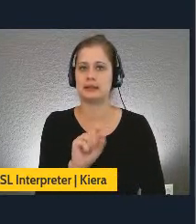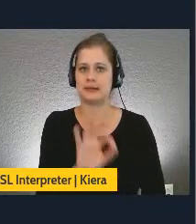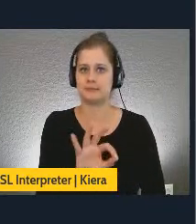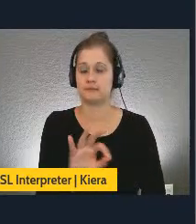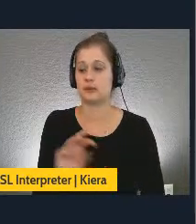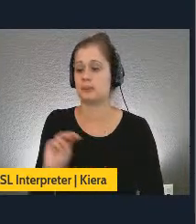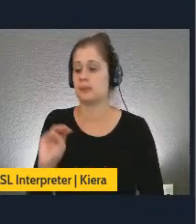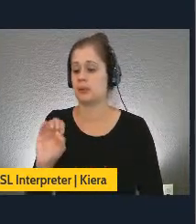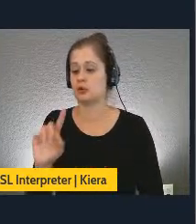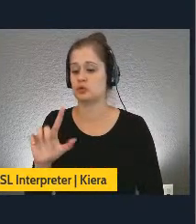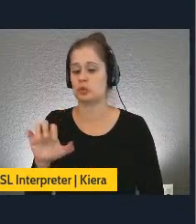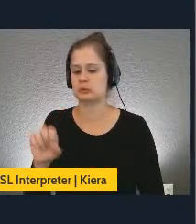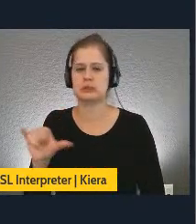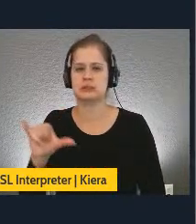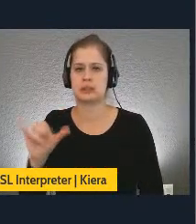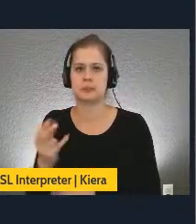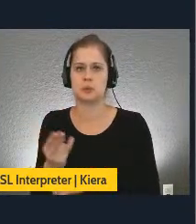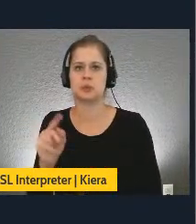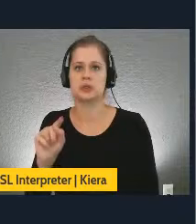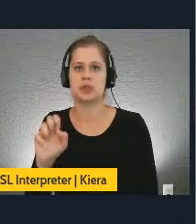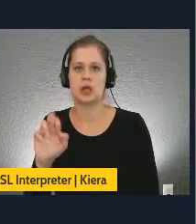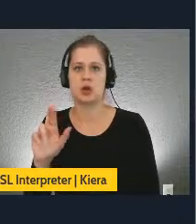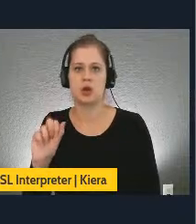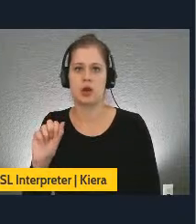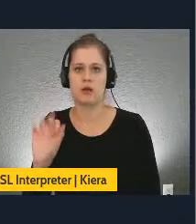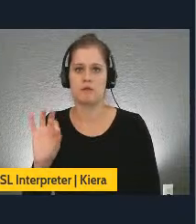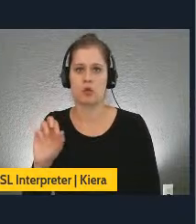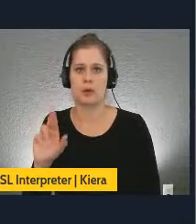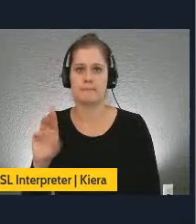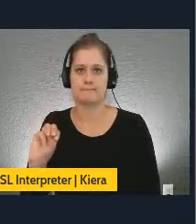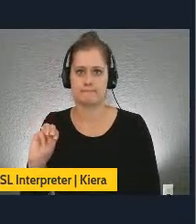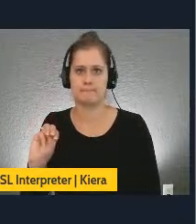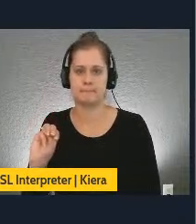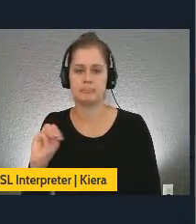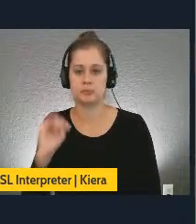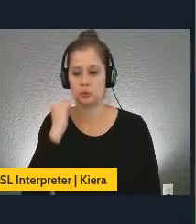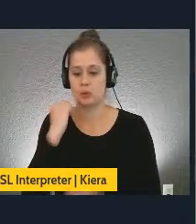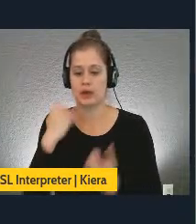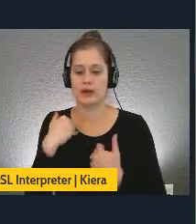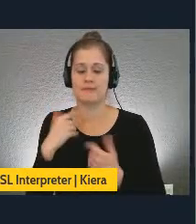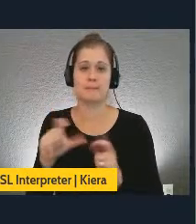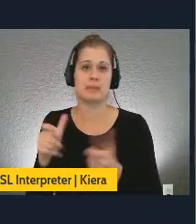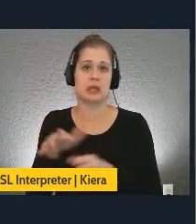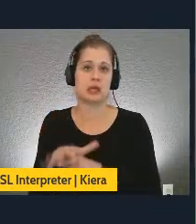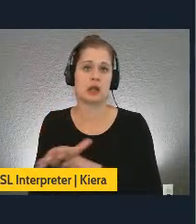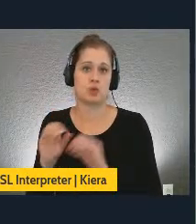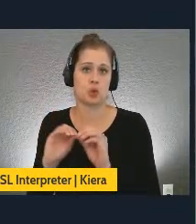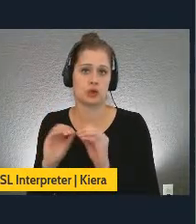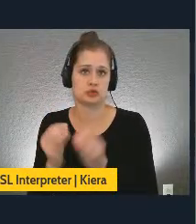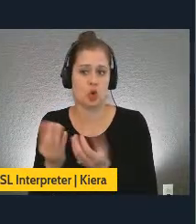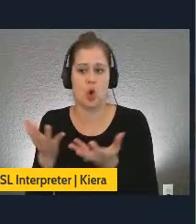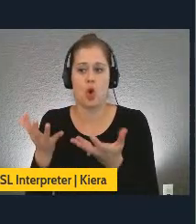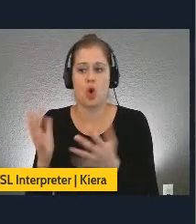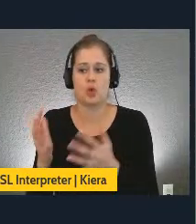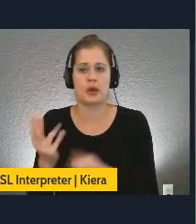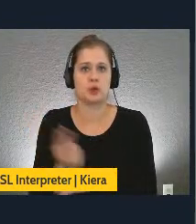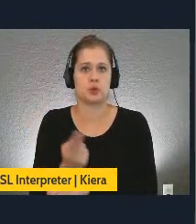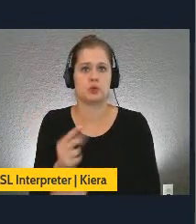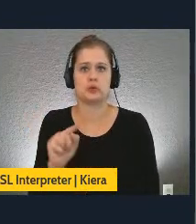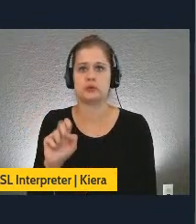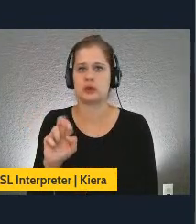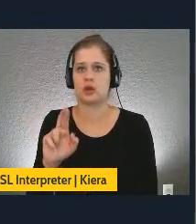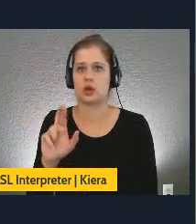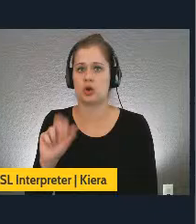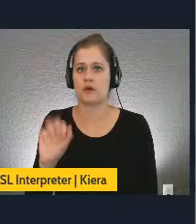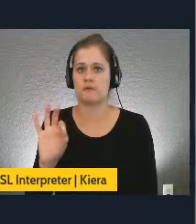users who use Terraform. And if you're a big enough org or like an organization that already uses Terraform, you might